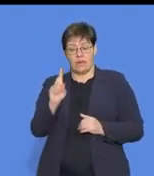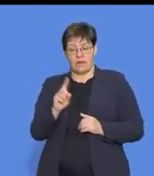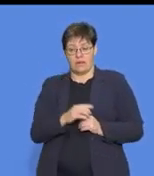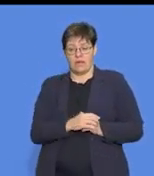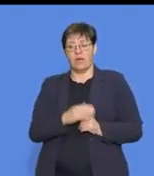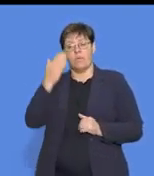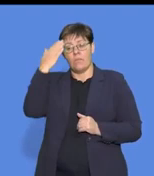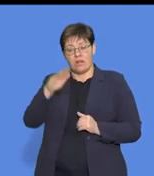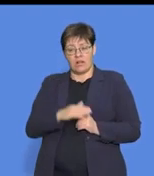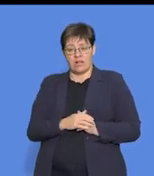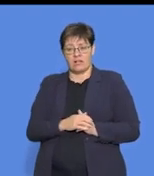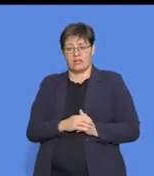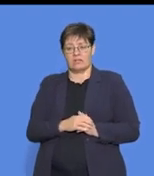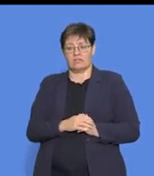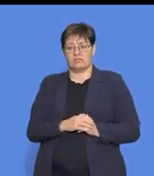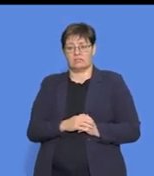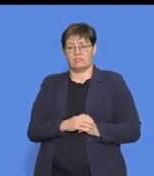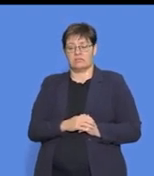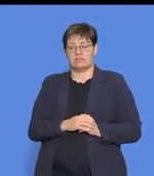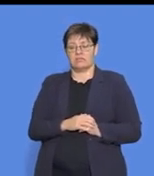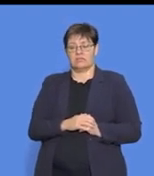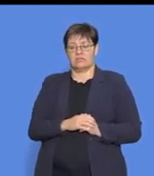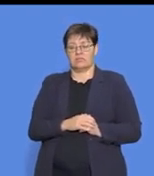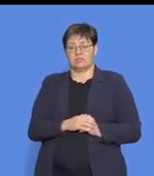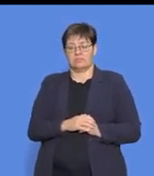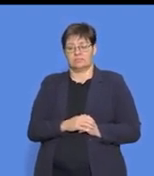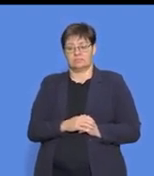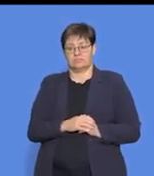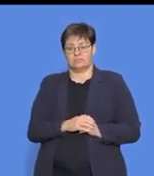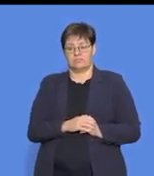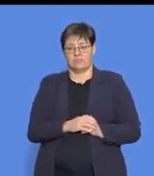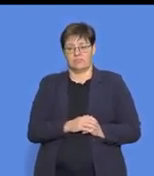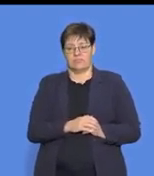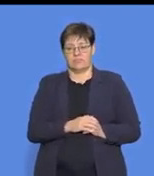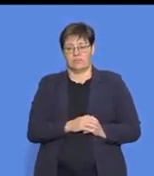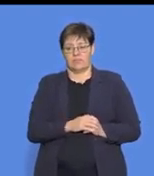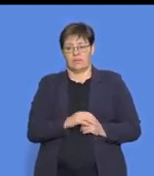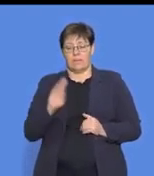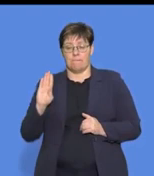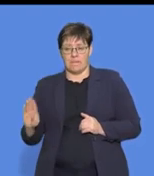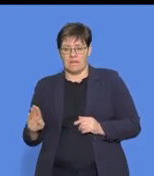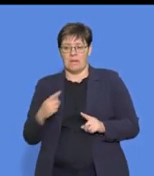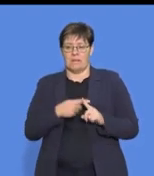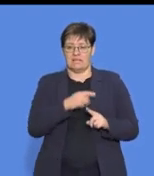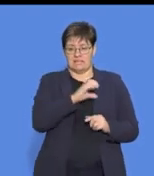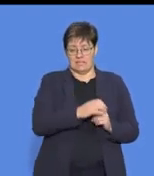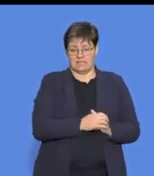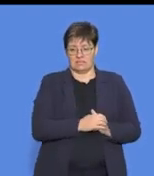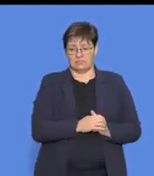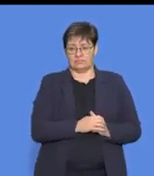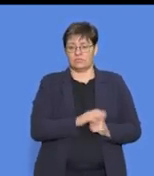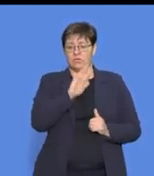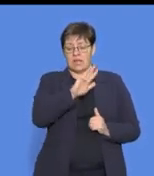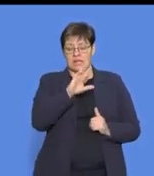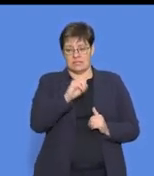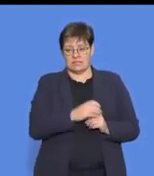So D1, we know that D1 has to equal to that angle plus this angle here.